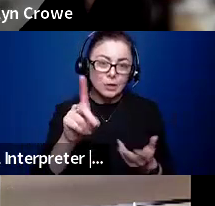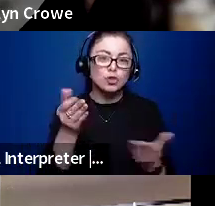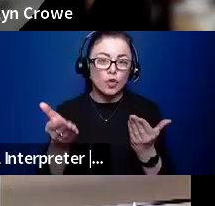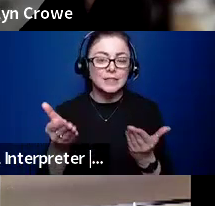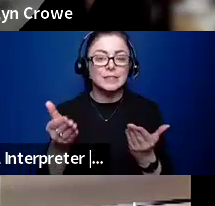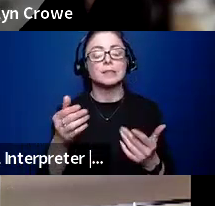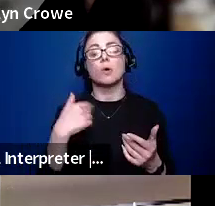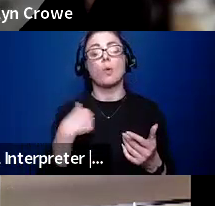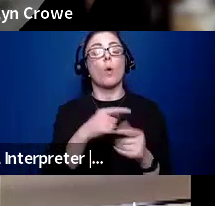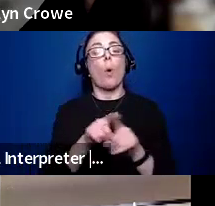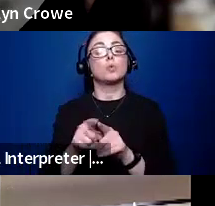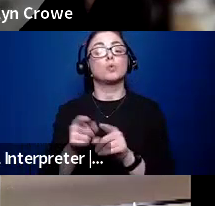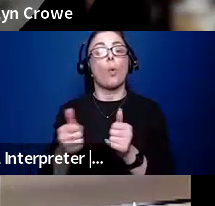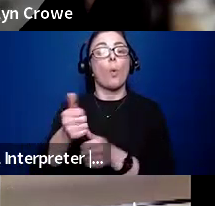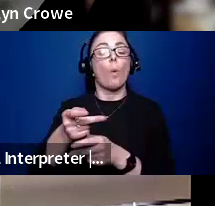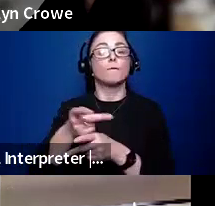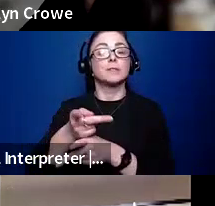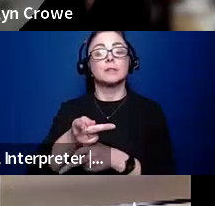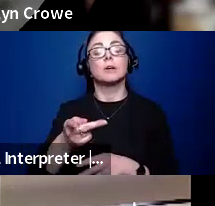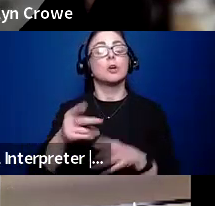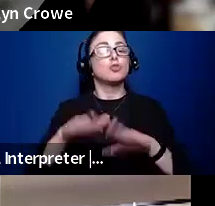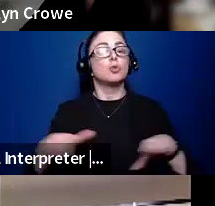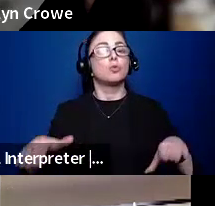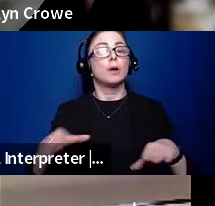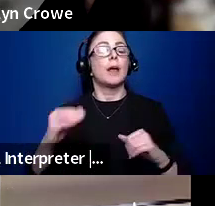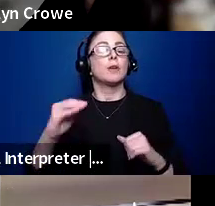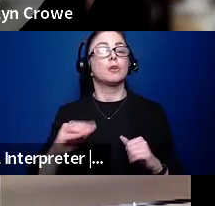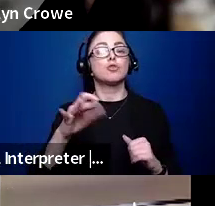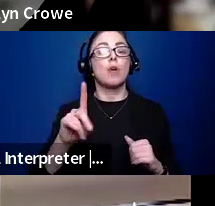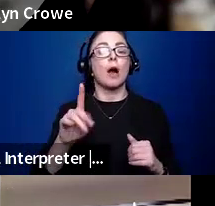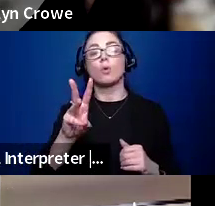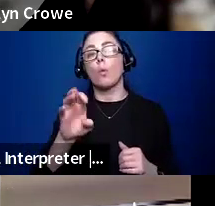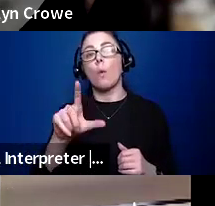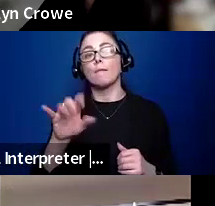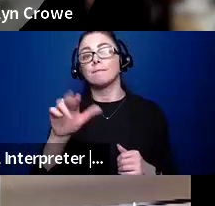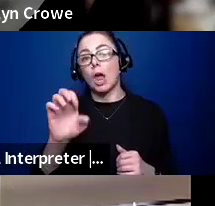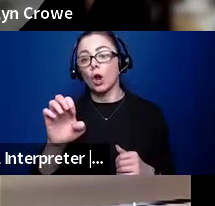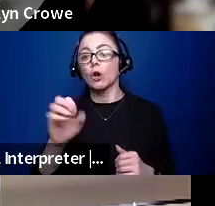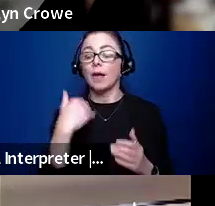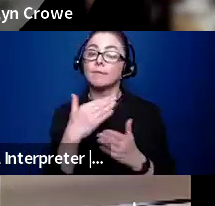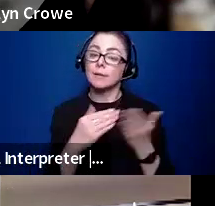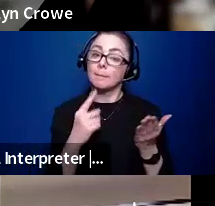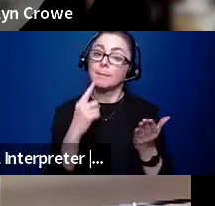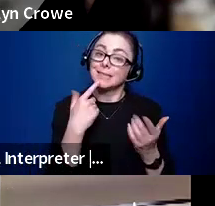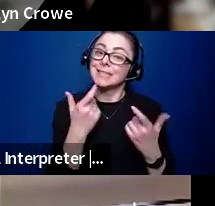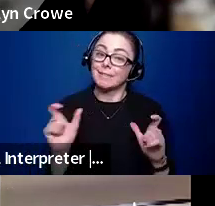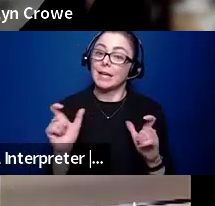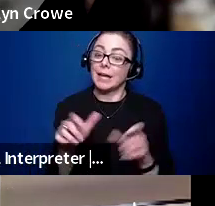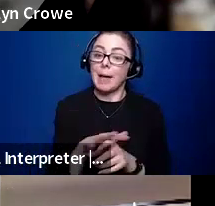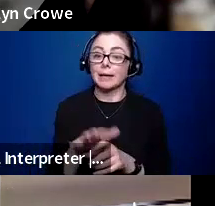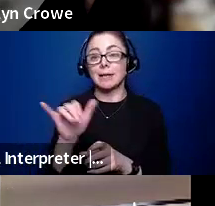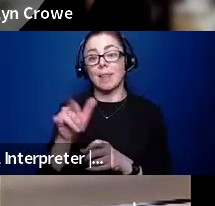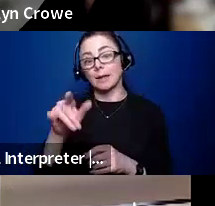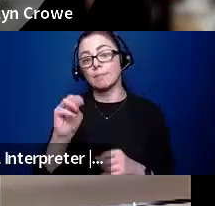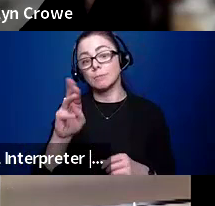in our agency children and child welfare. And so there are some significant places where, much like what Mr. Webb just said,